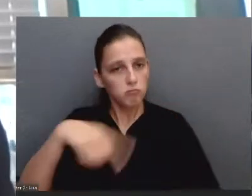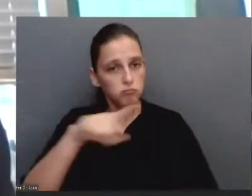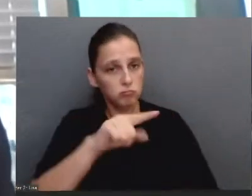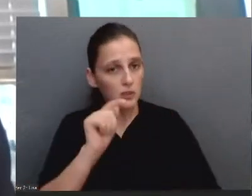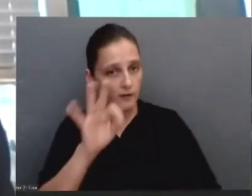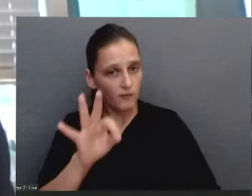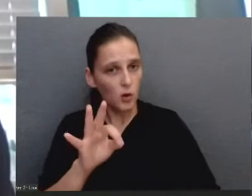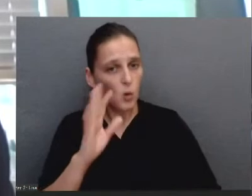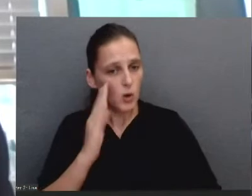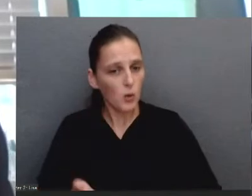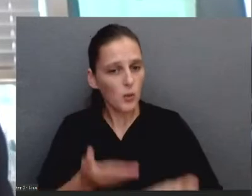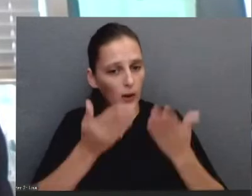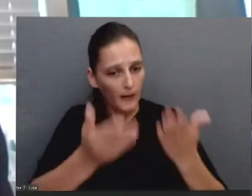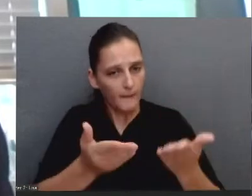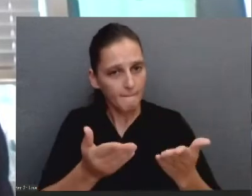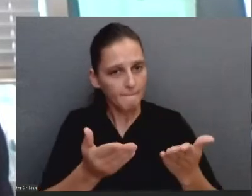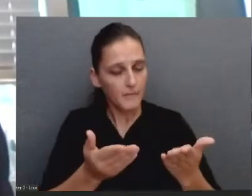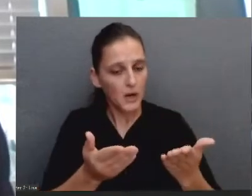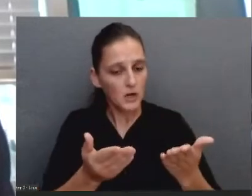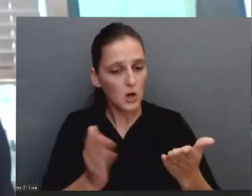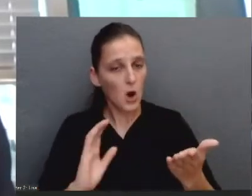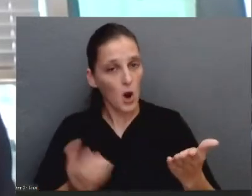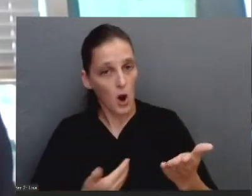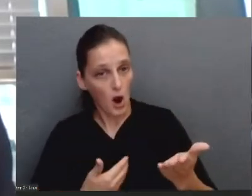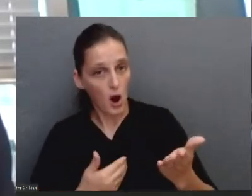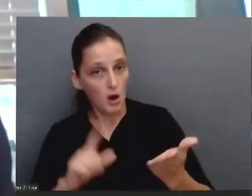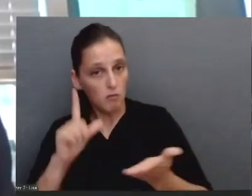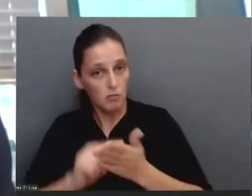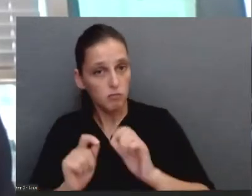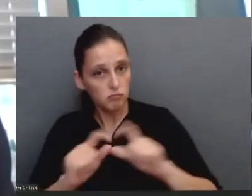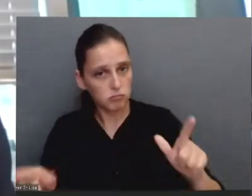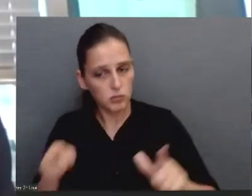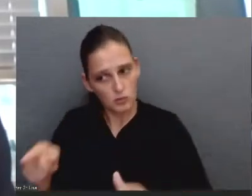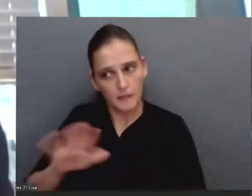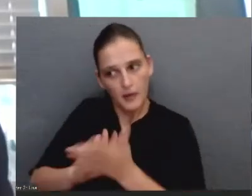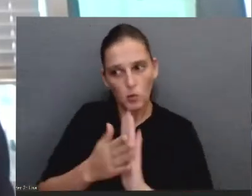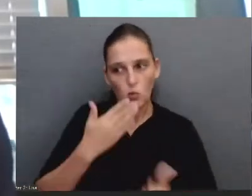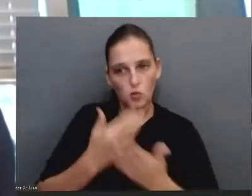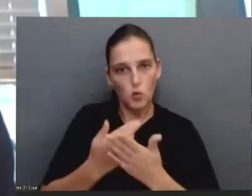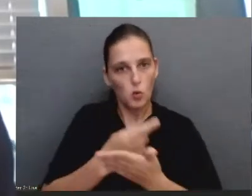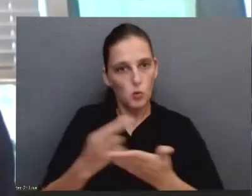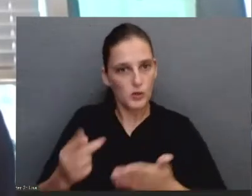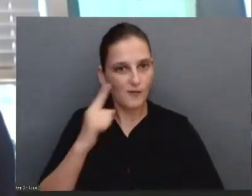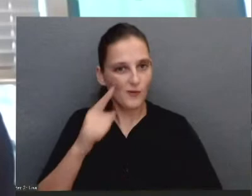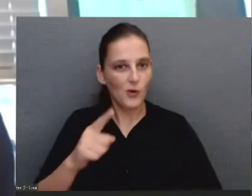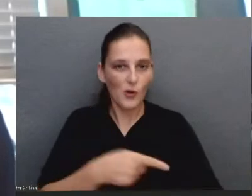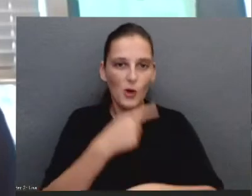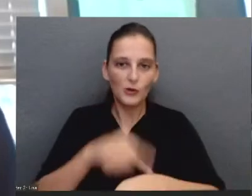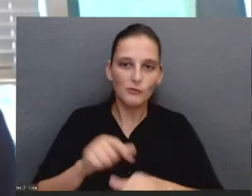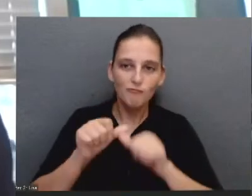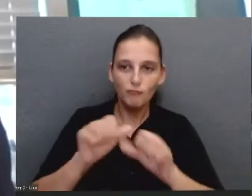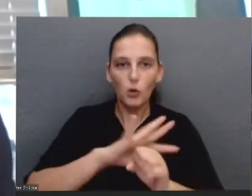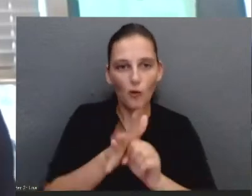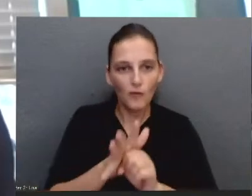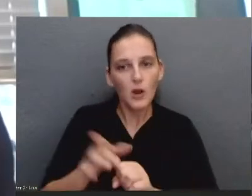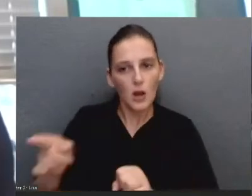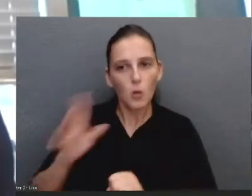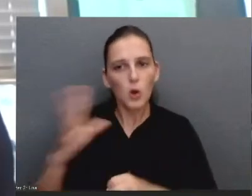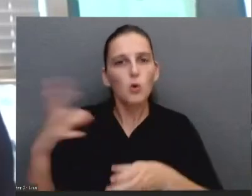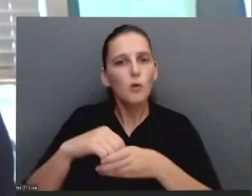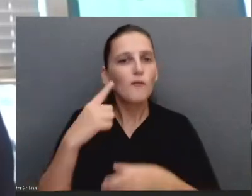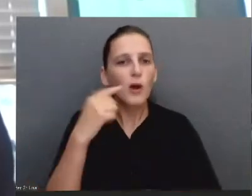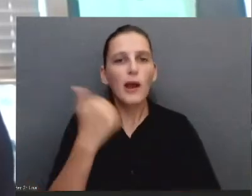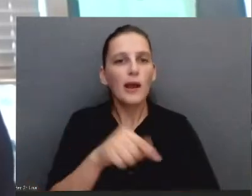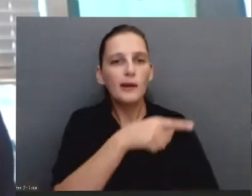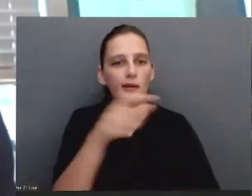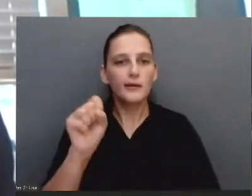and its collaborative be considered a resource on long COVID and included in any stakeholder advisory group. Again,